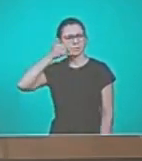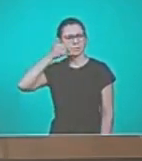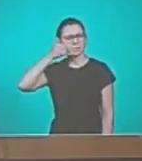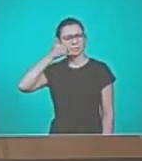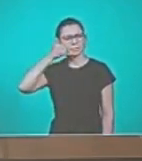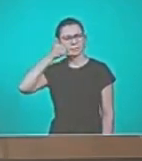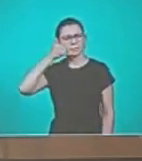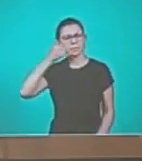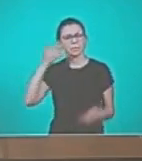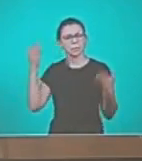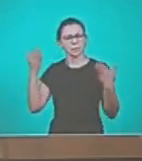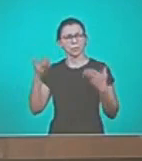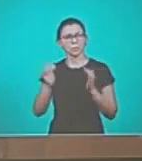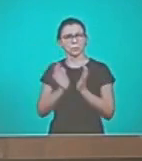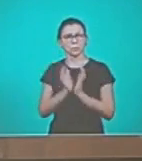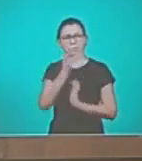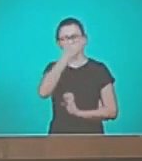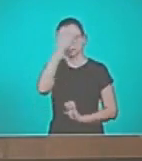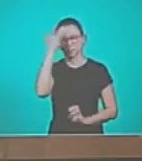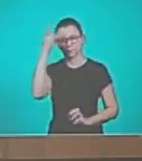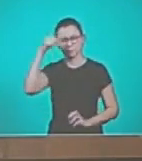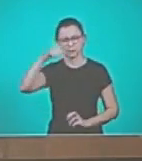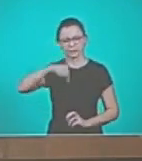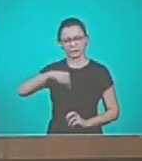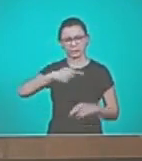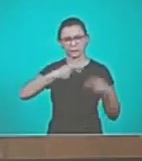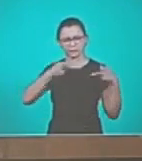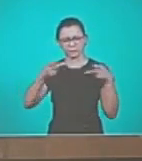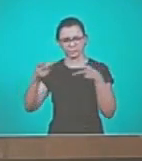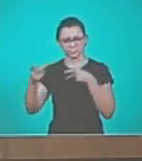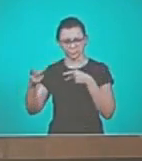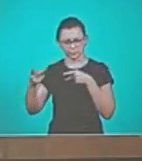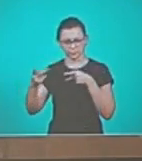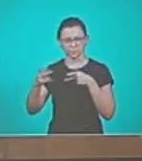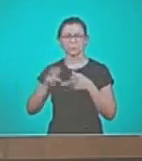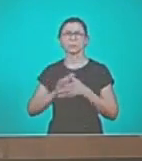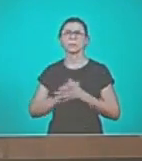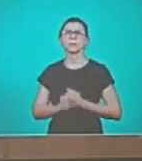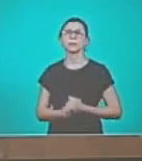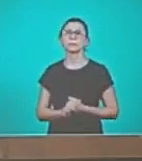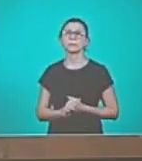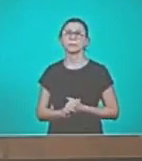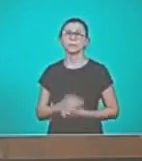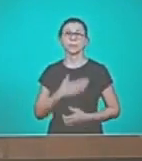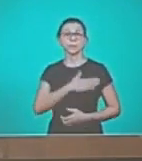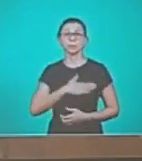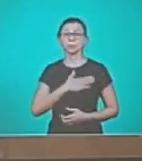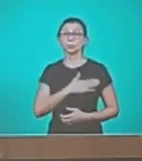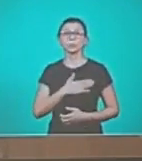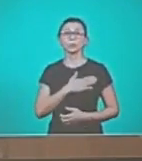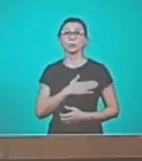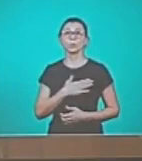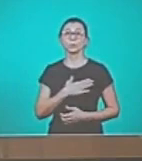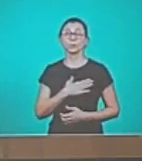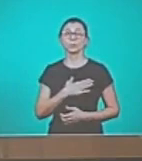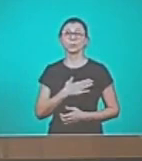Look, there's a group of people here that came to visit, and they ended up